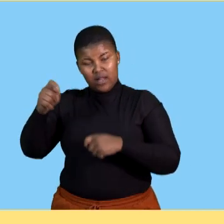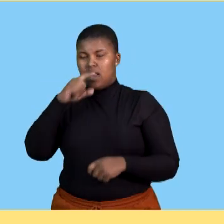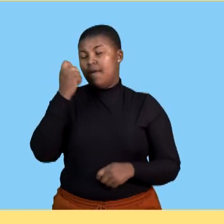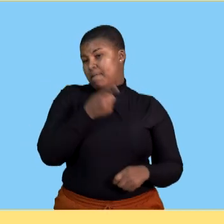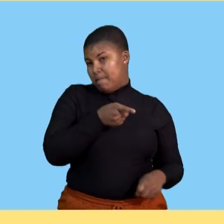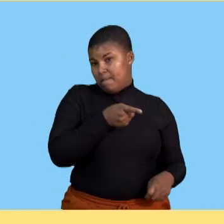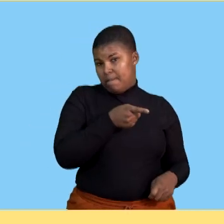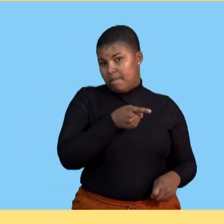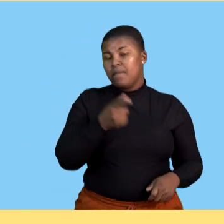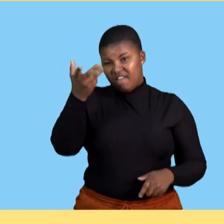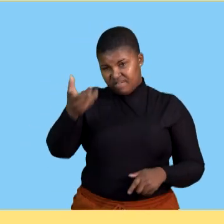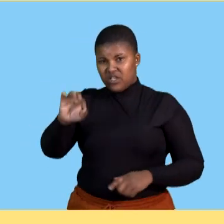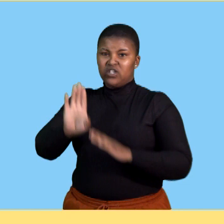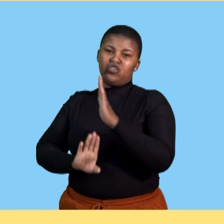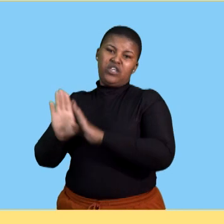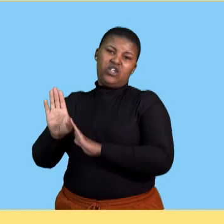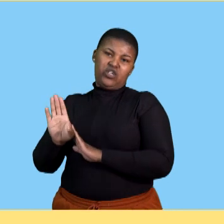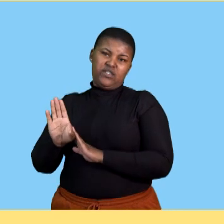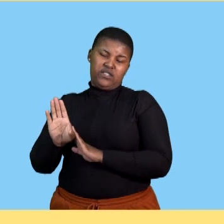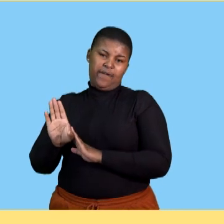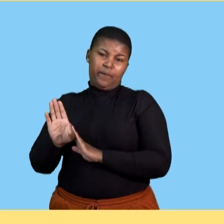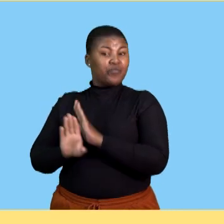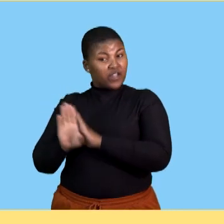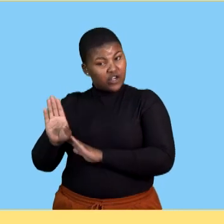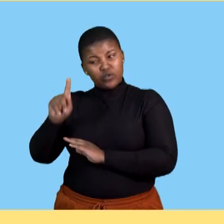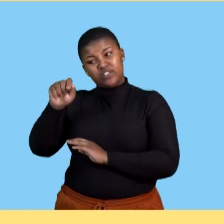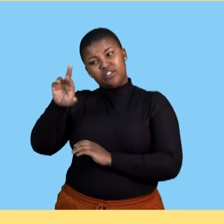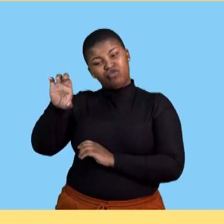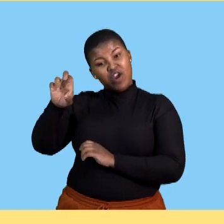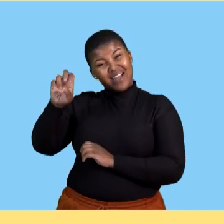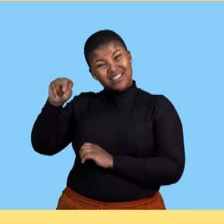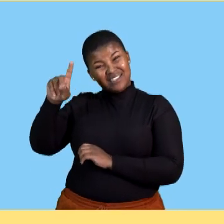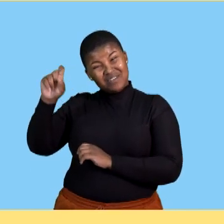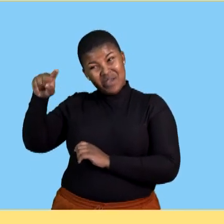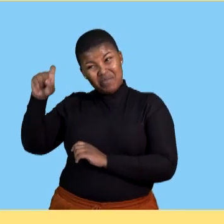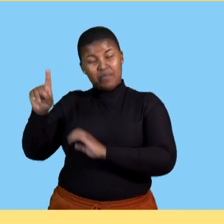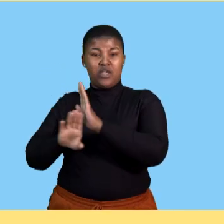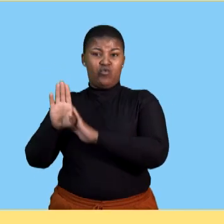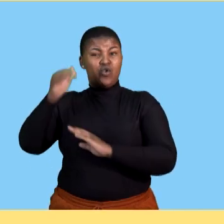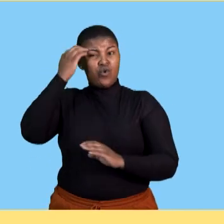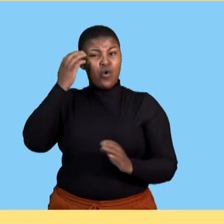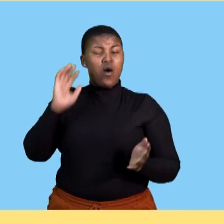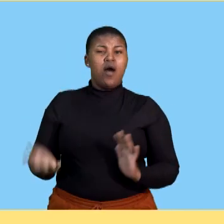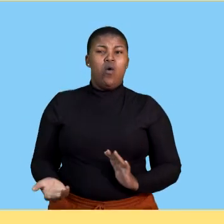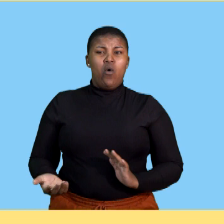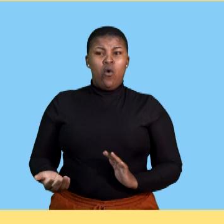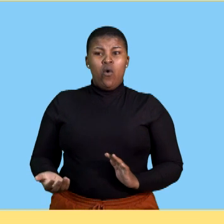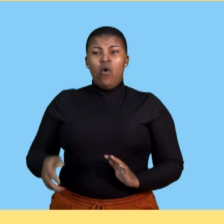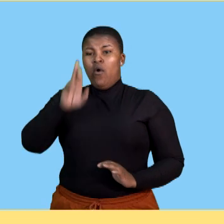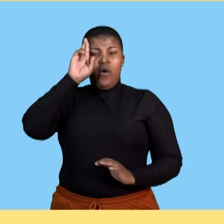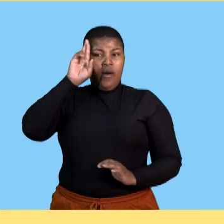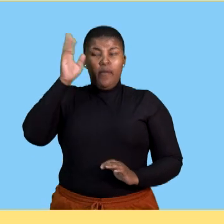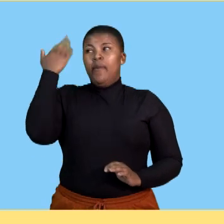now, has increased. The increase is the trend. How do you know it has increased? It